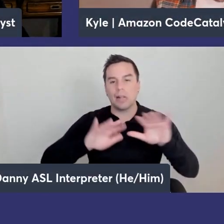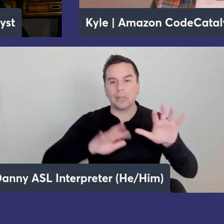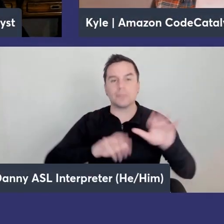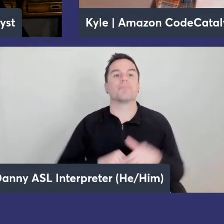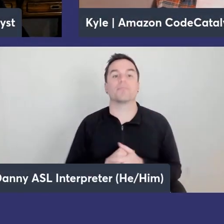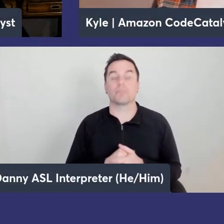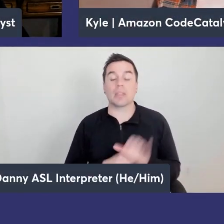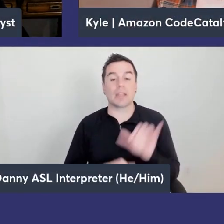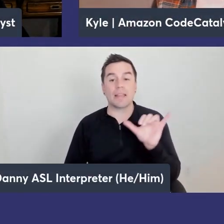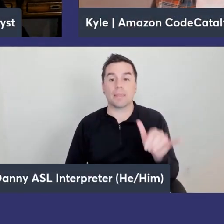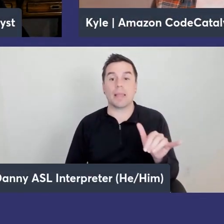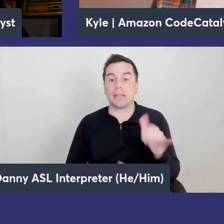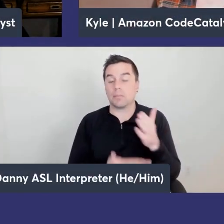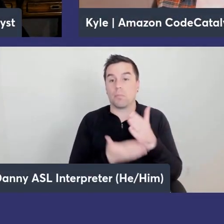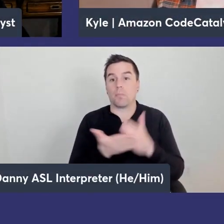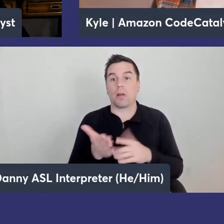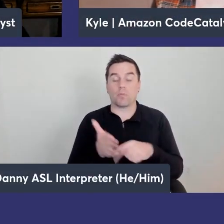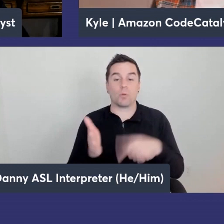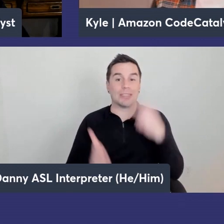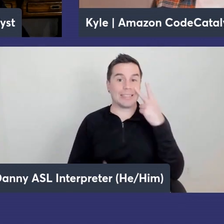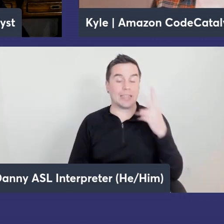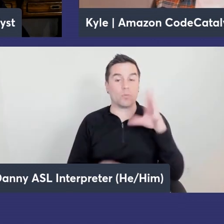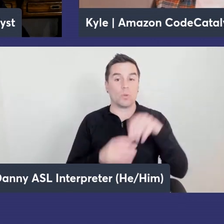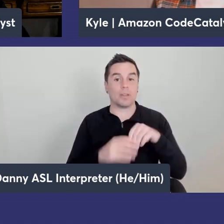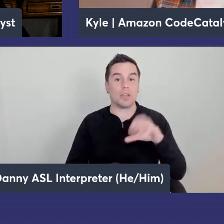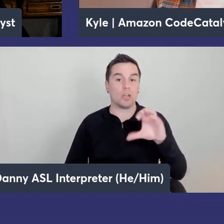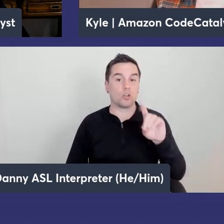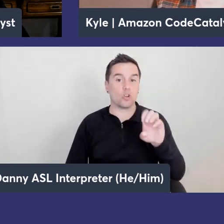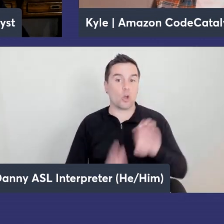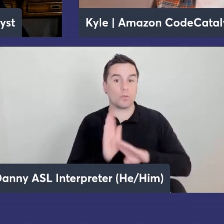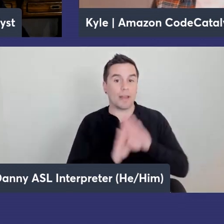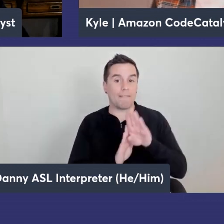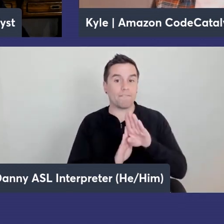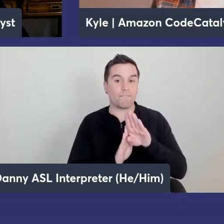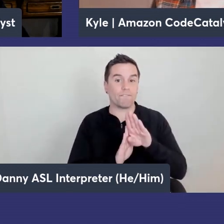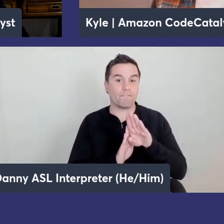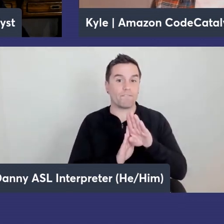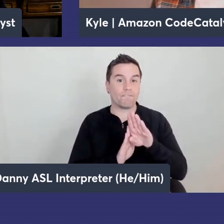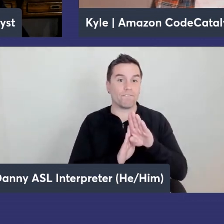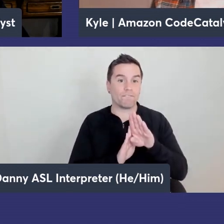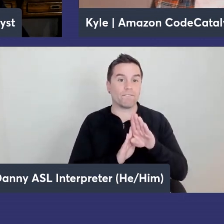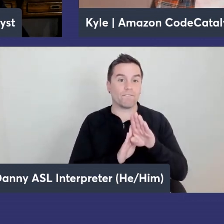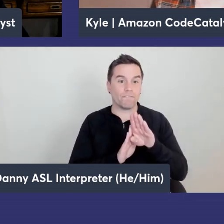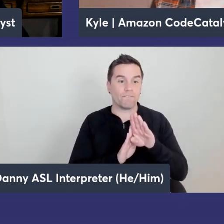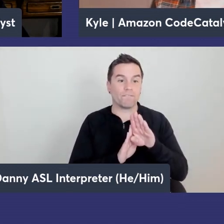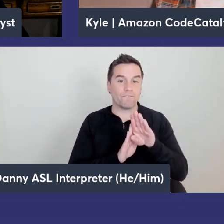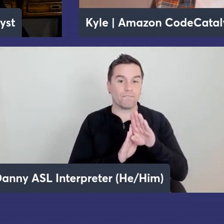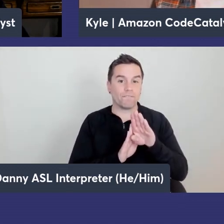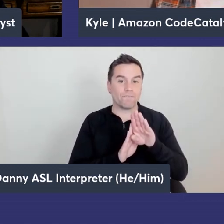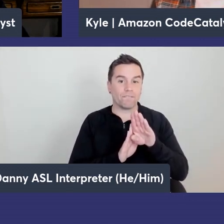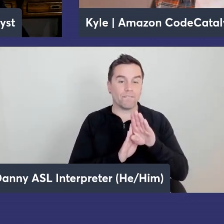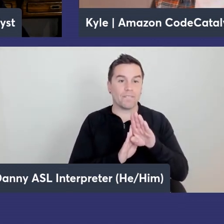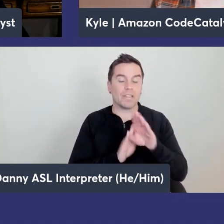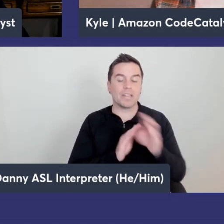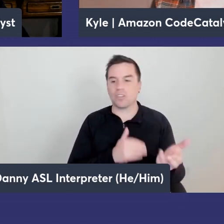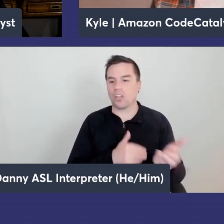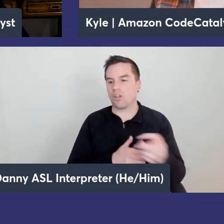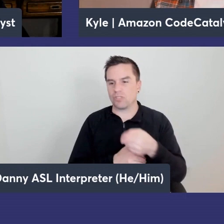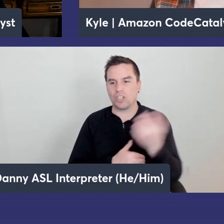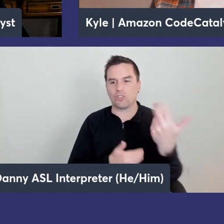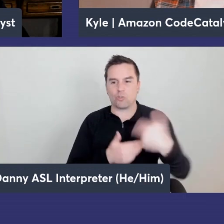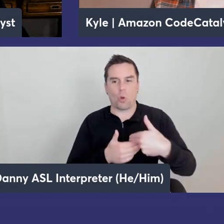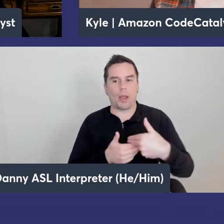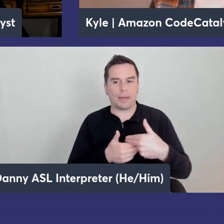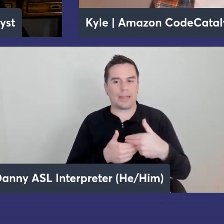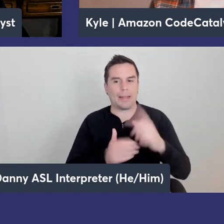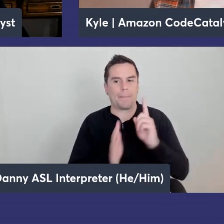part of what we were seeing in CodeCatalyst too. Actually, Nicholas joined us midstream, so I think Nicholas missed some